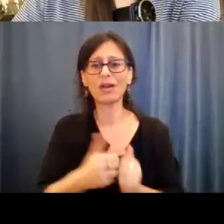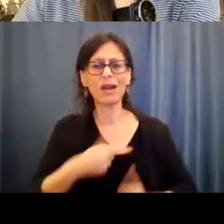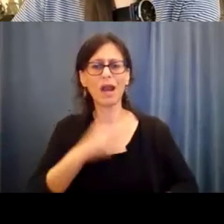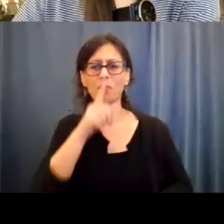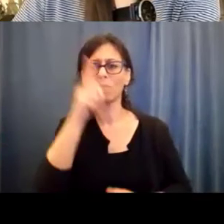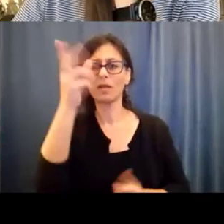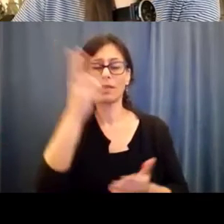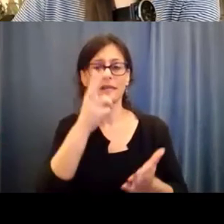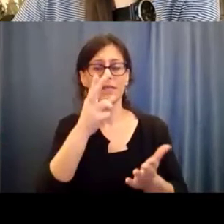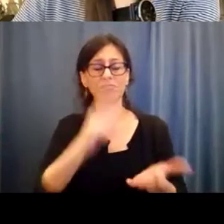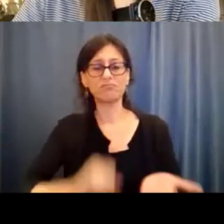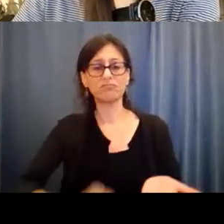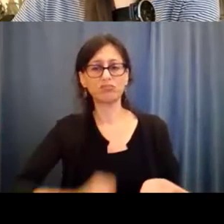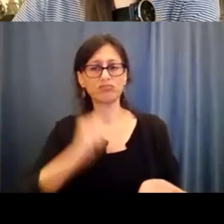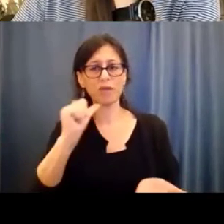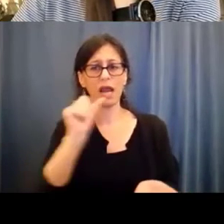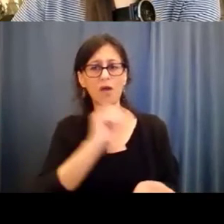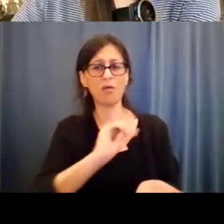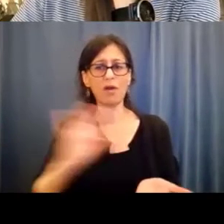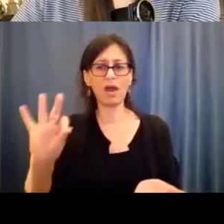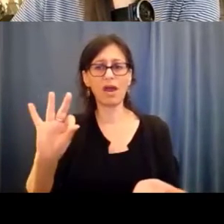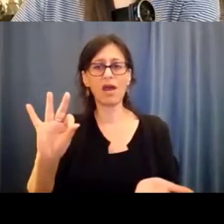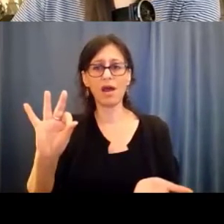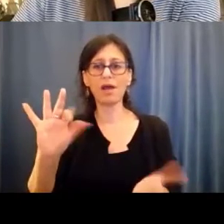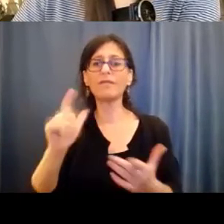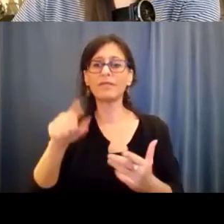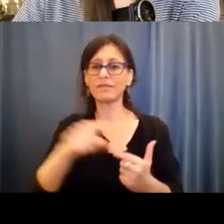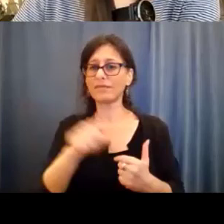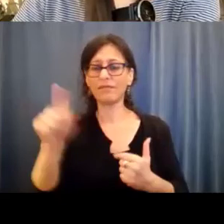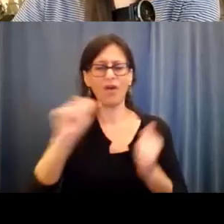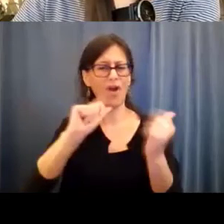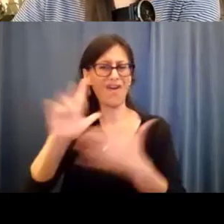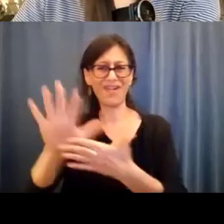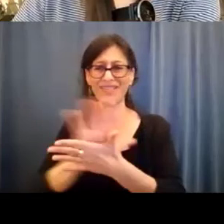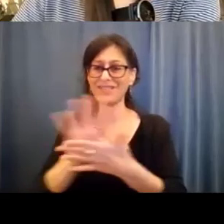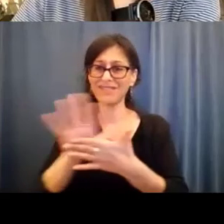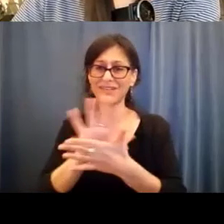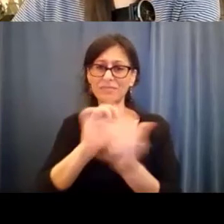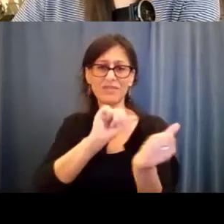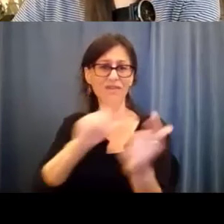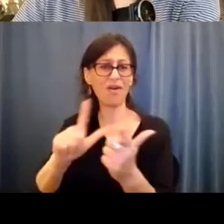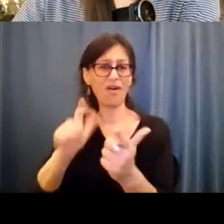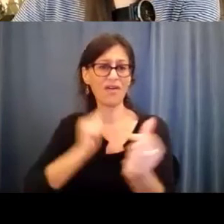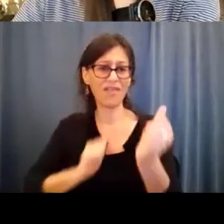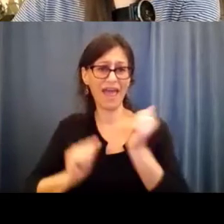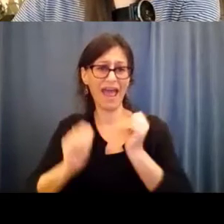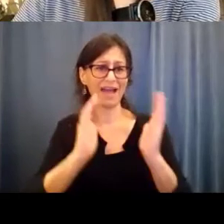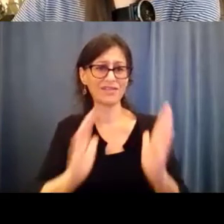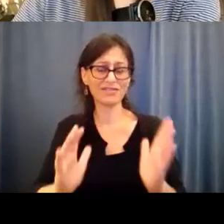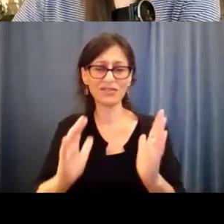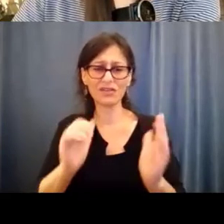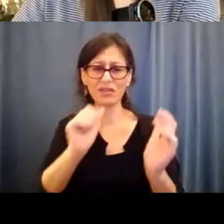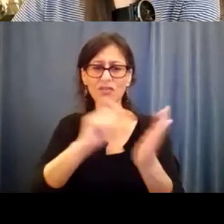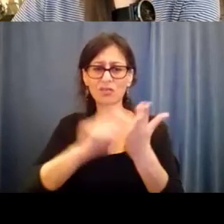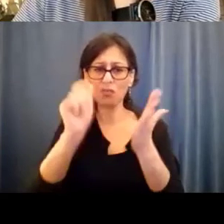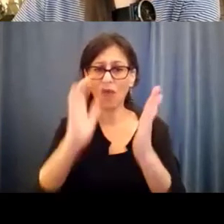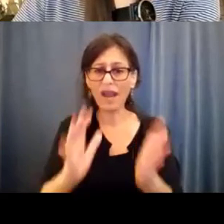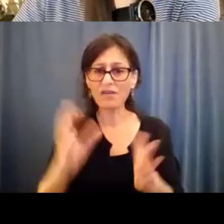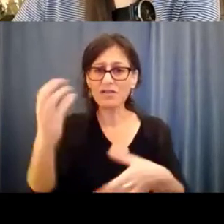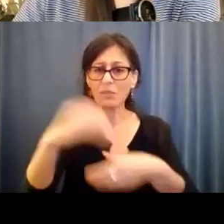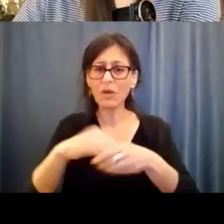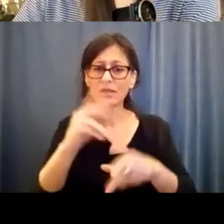I'm truly proud of the film challenge, all the films, all the actors. I feel like all the writers,